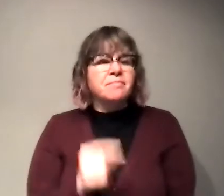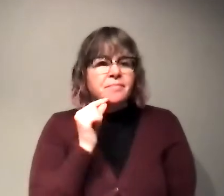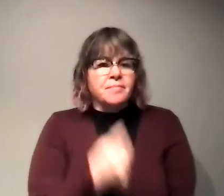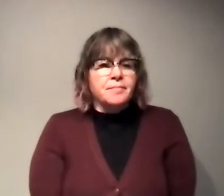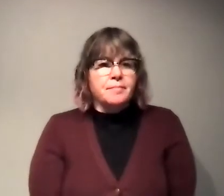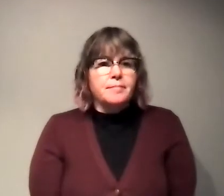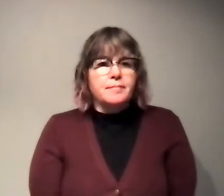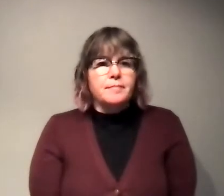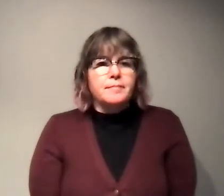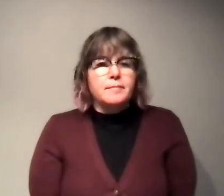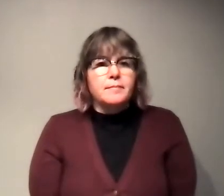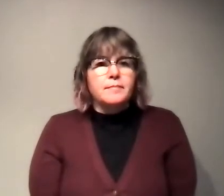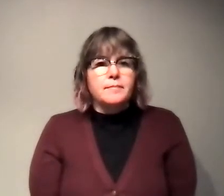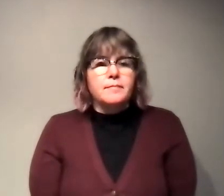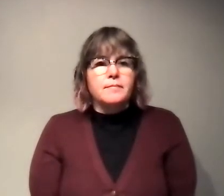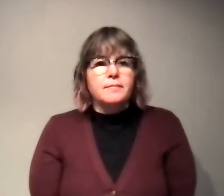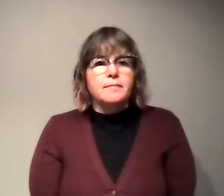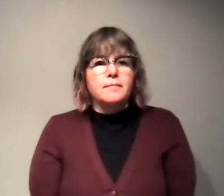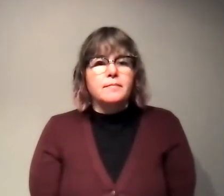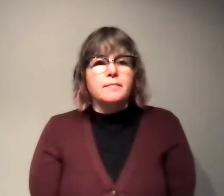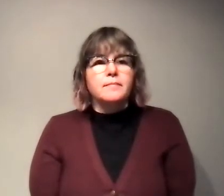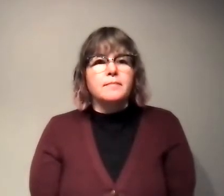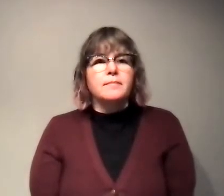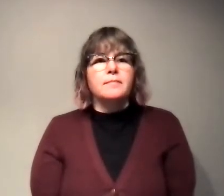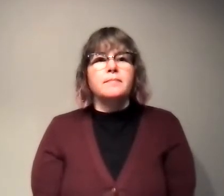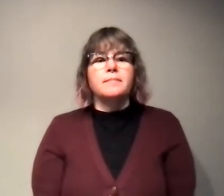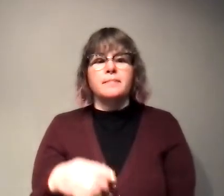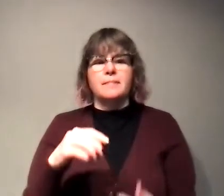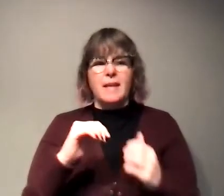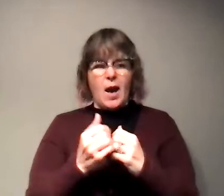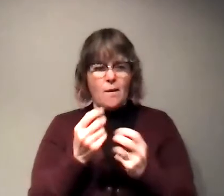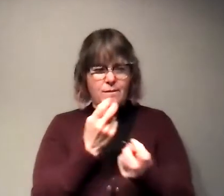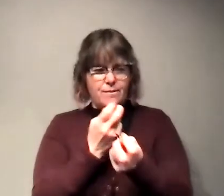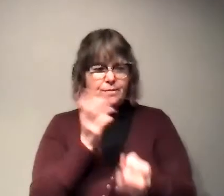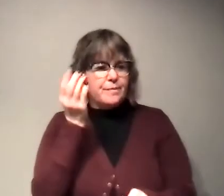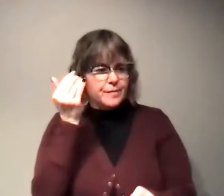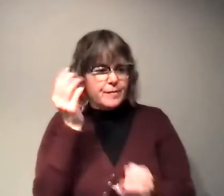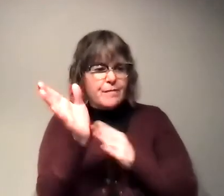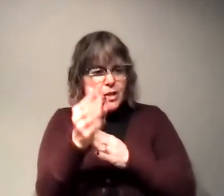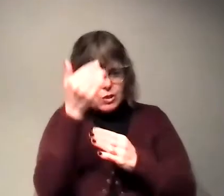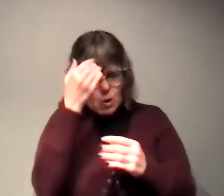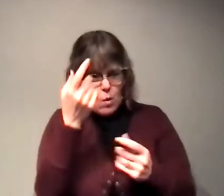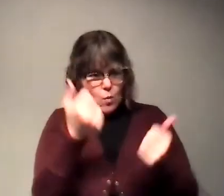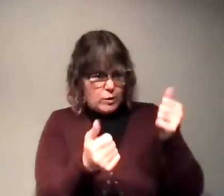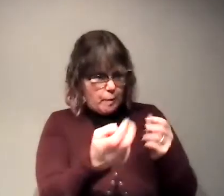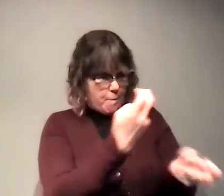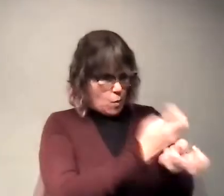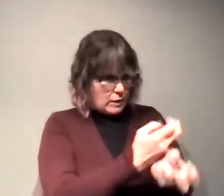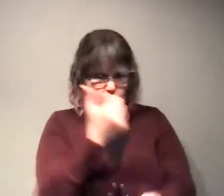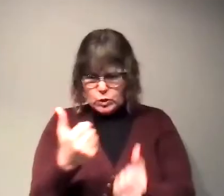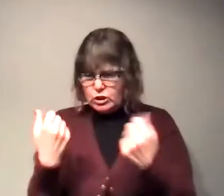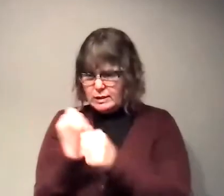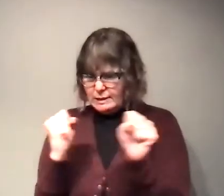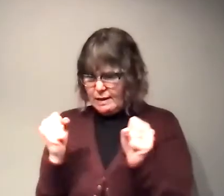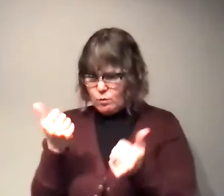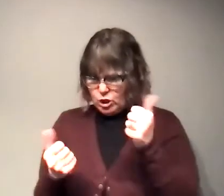is, do fish know if something is poisonous? Like, how does the fish know what to eat and what not to eat? That's a great